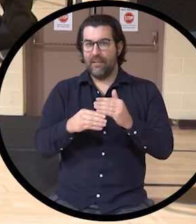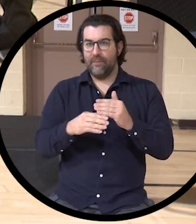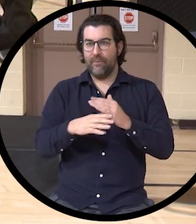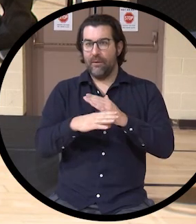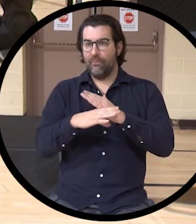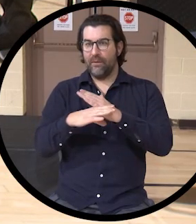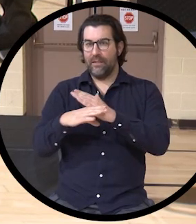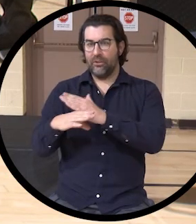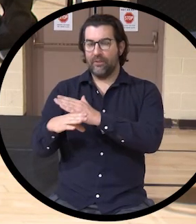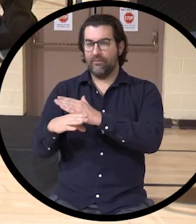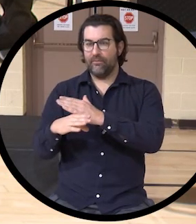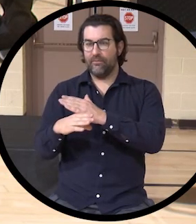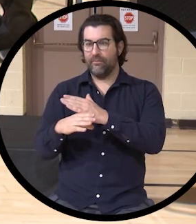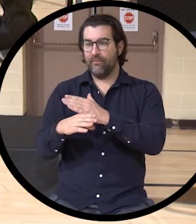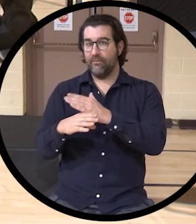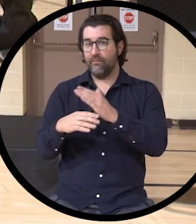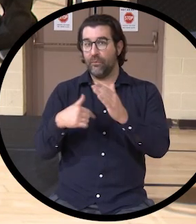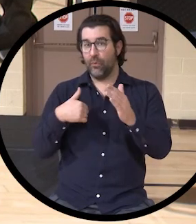protection.